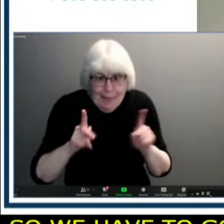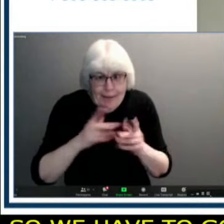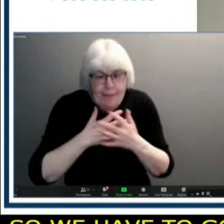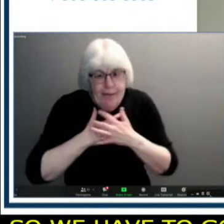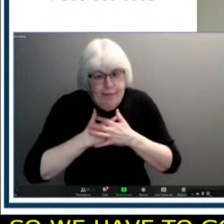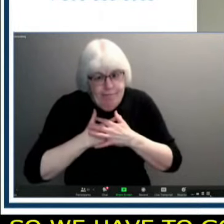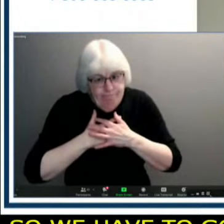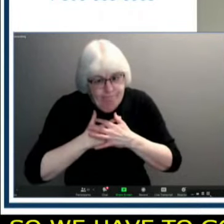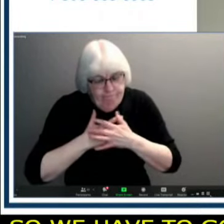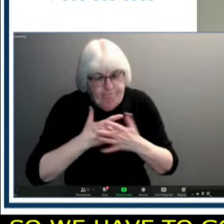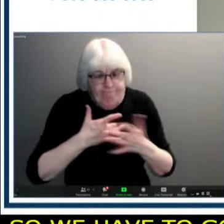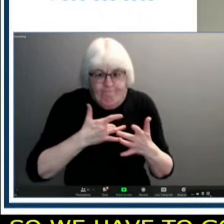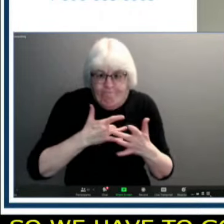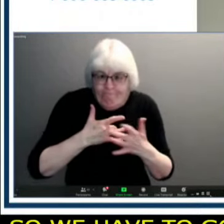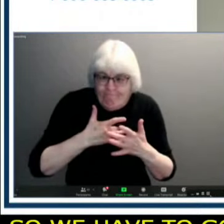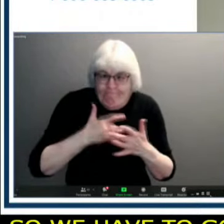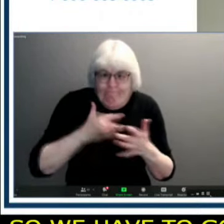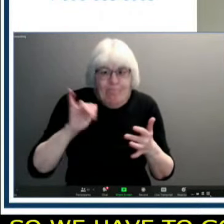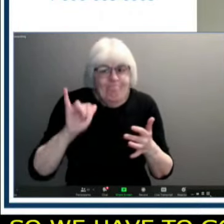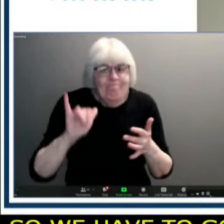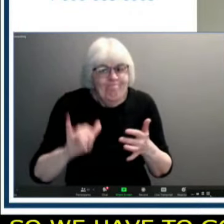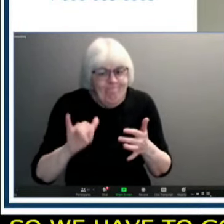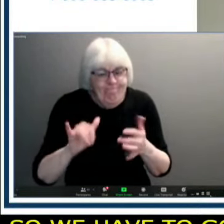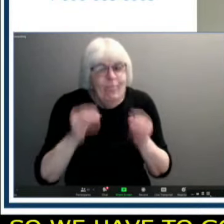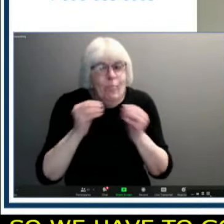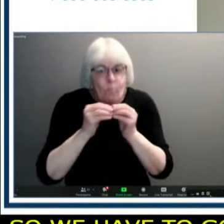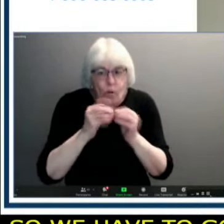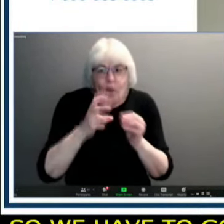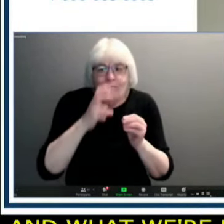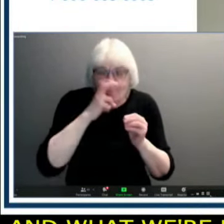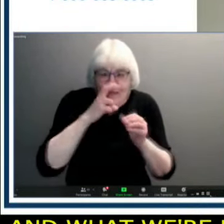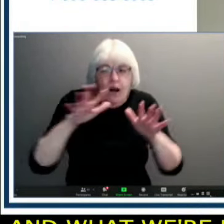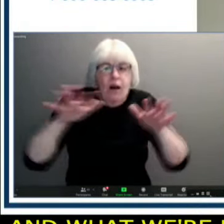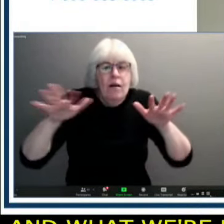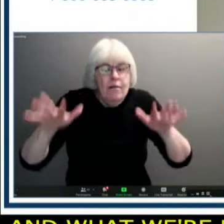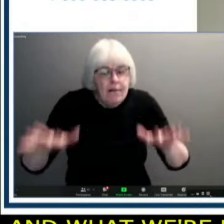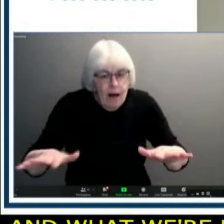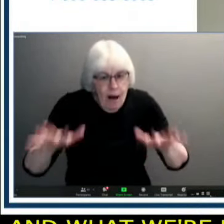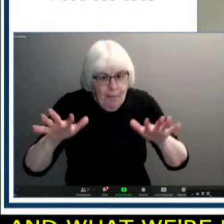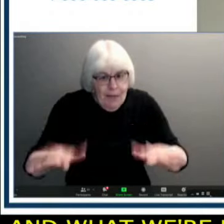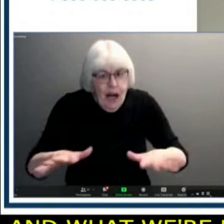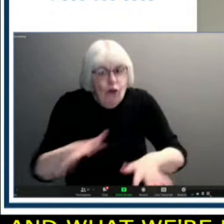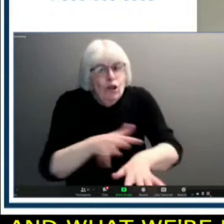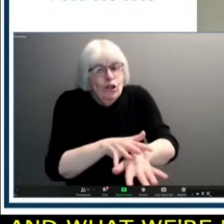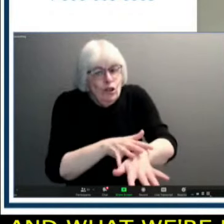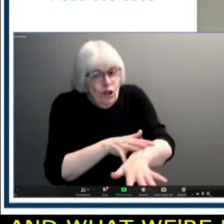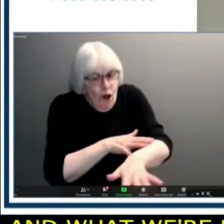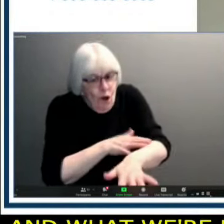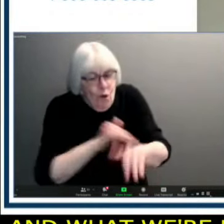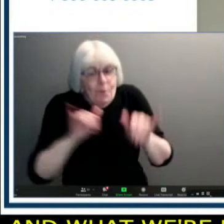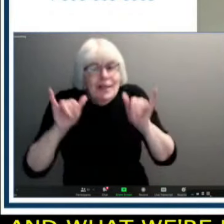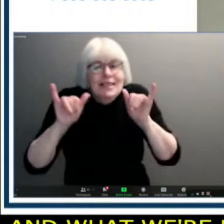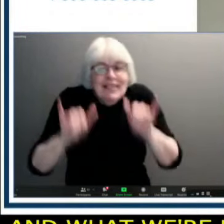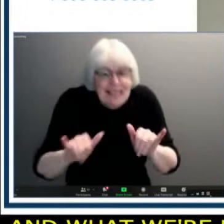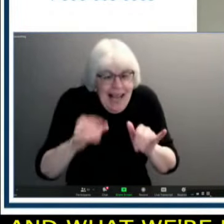strengthening today. Slow down, stay close to home, small groups, only